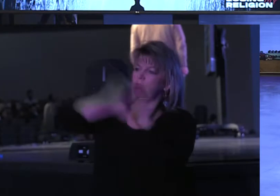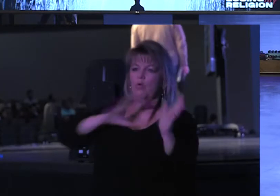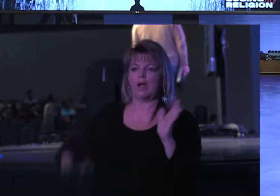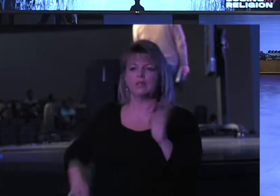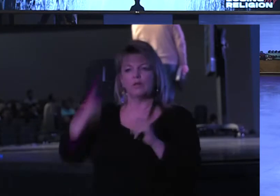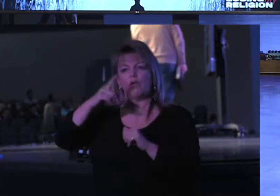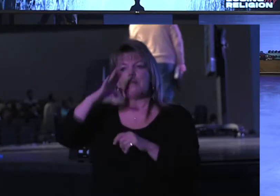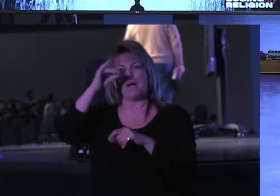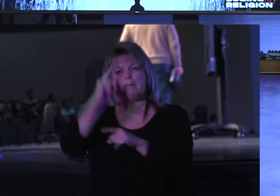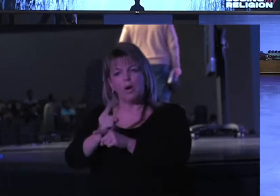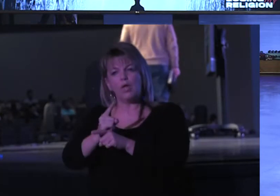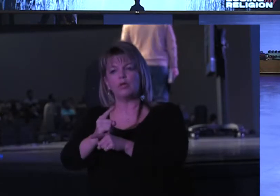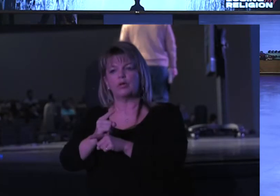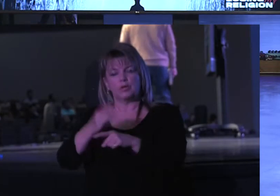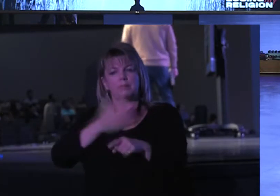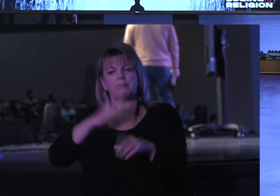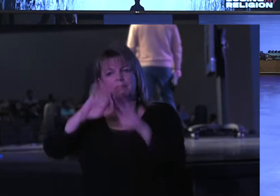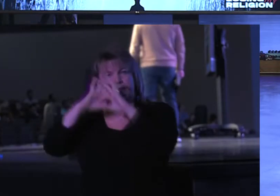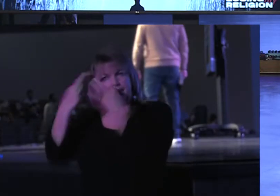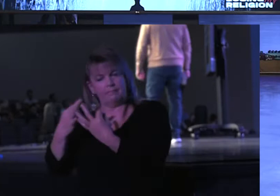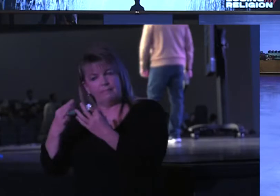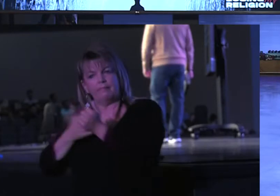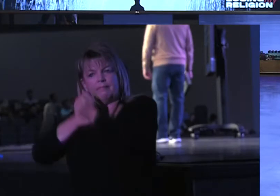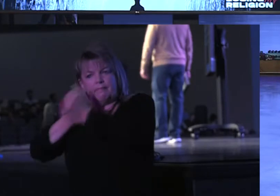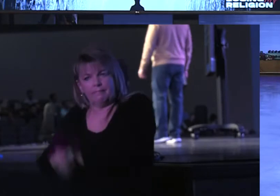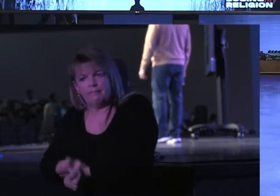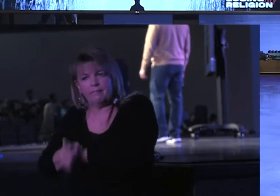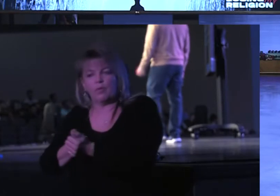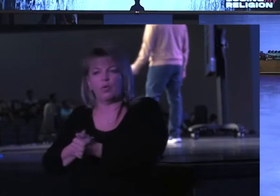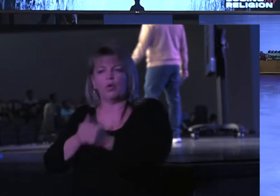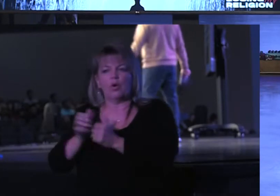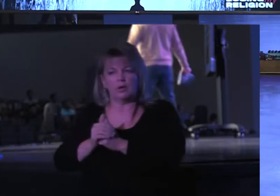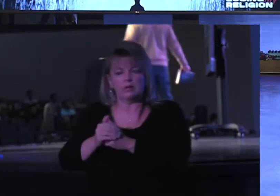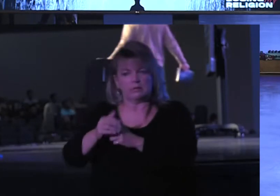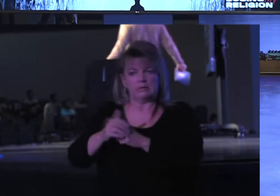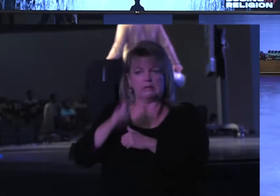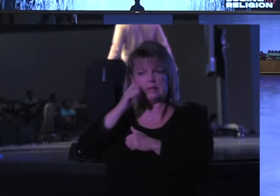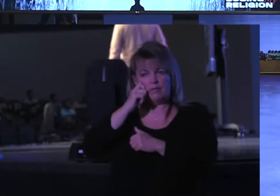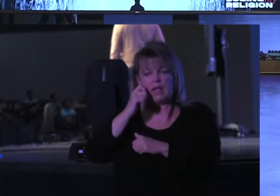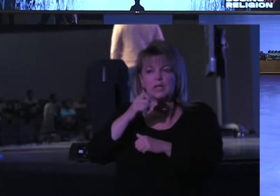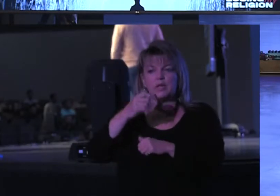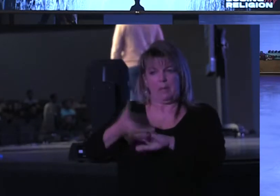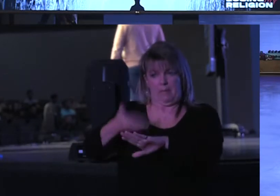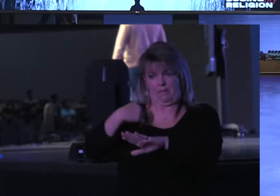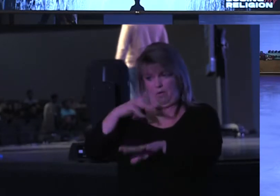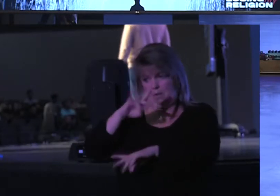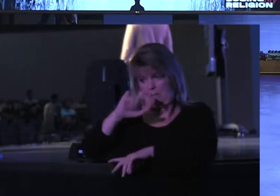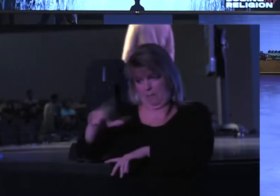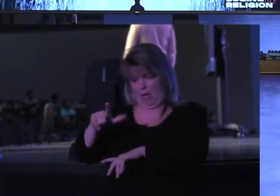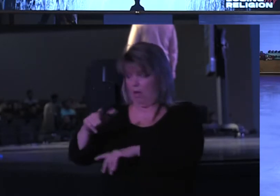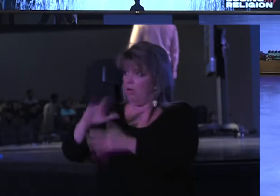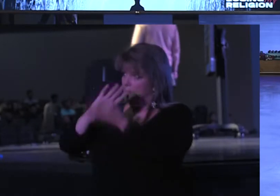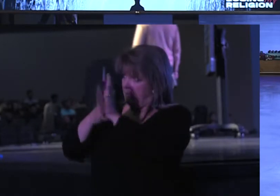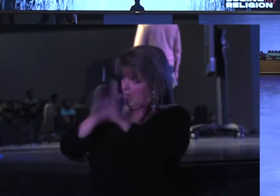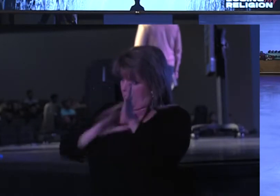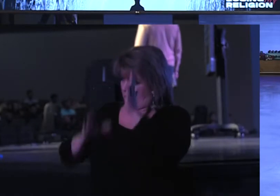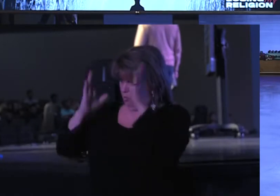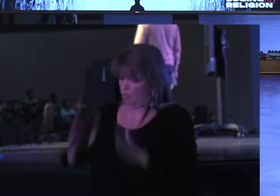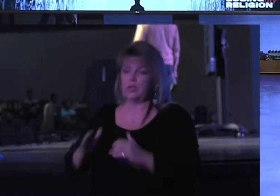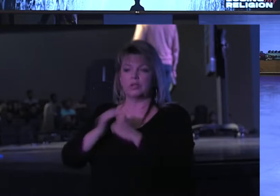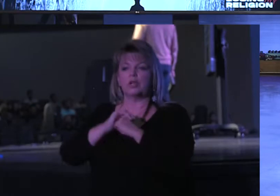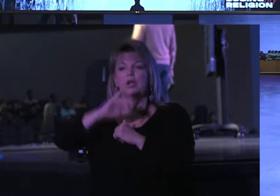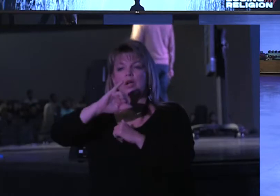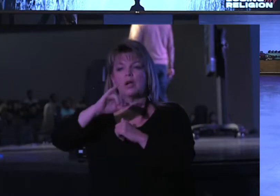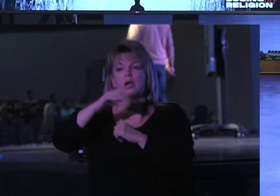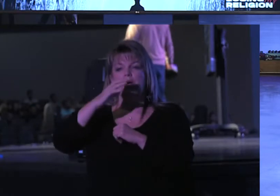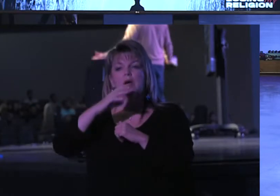of my brothers, my kinsmen, according to the flesh. Before Paul ever became about Jesus, Paul was